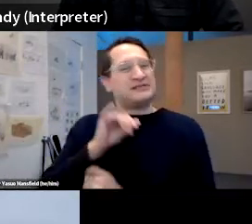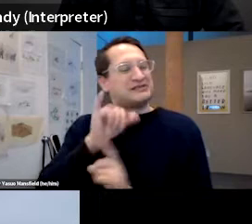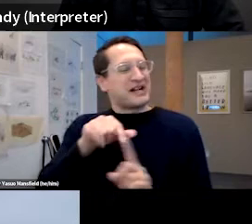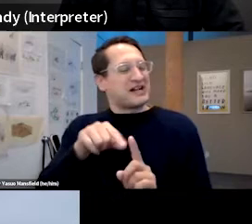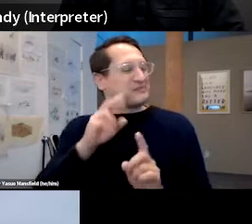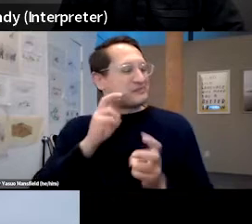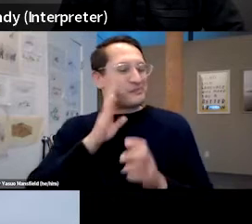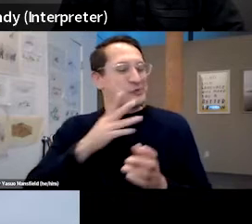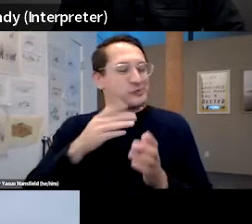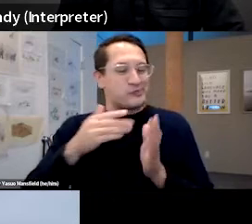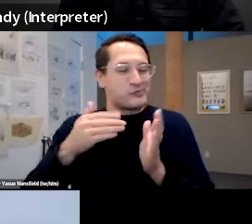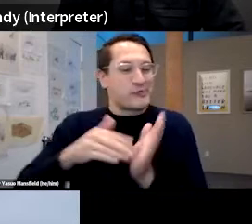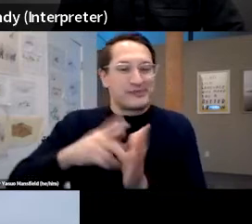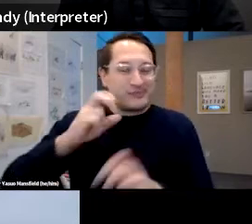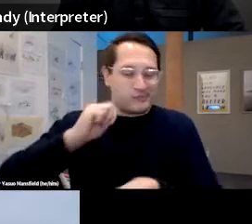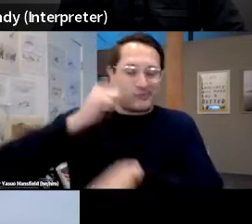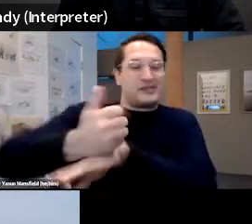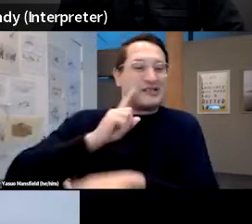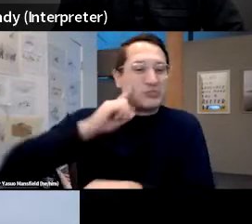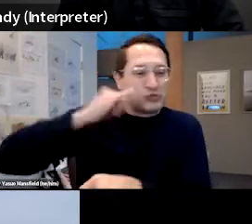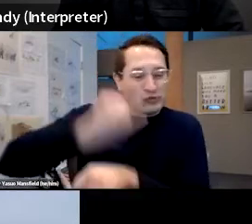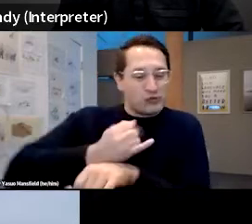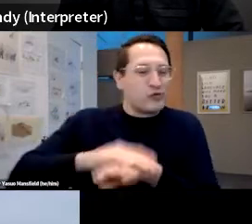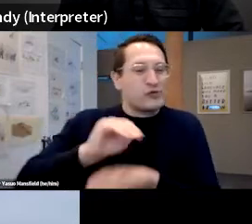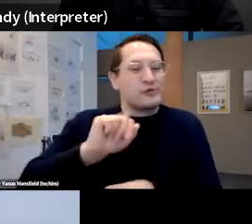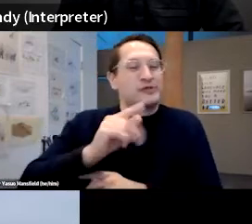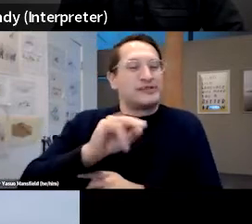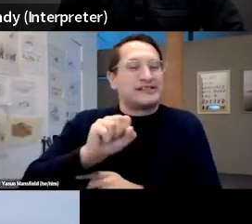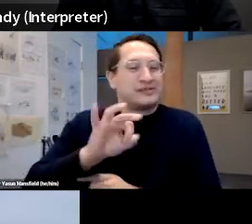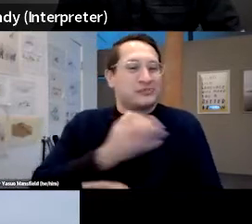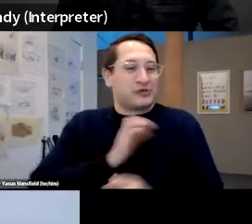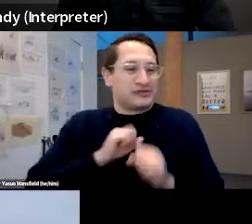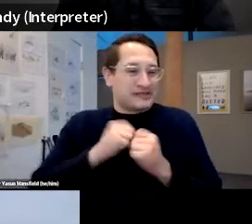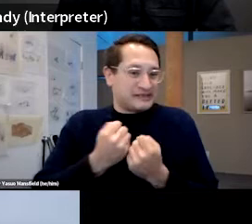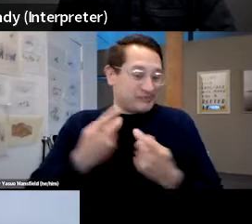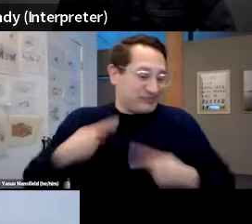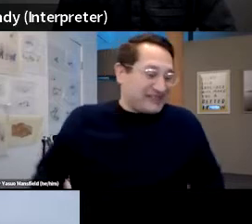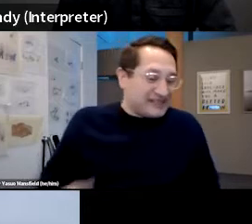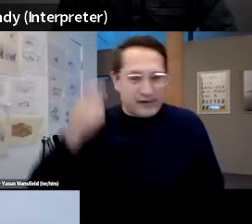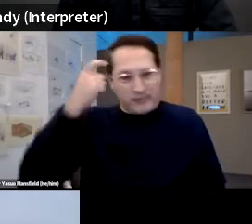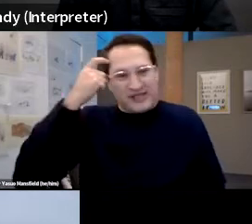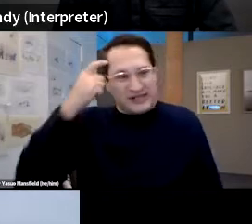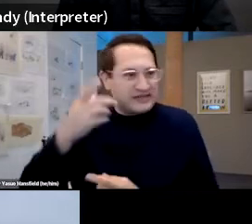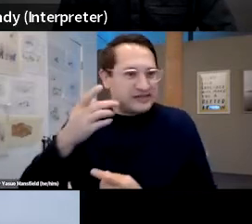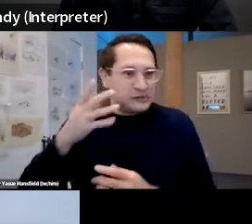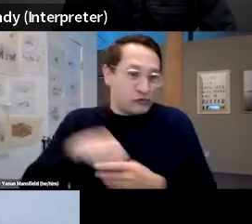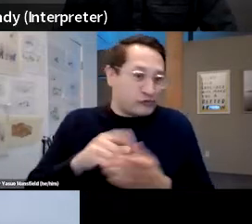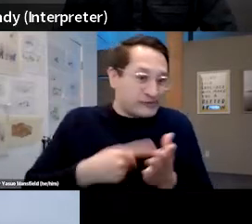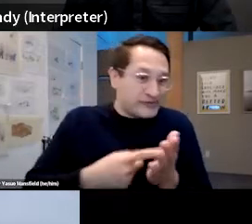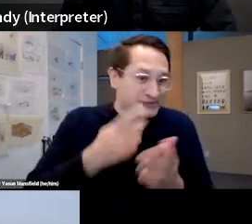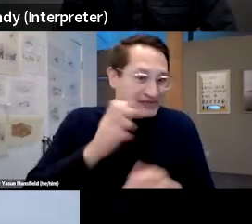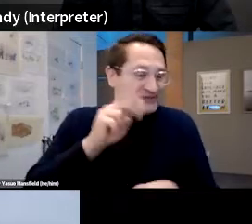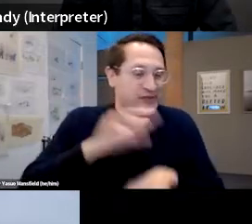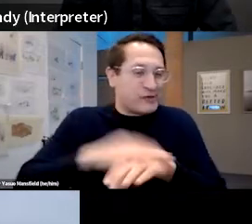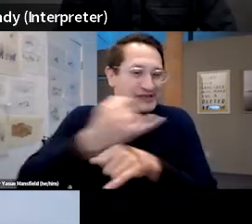deaf disability that would oftentimes set deaf people and deaf schools on the margins of society,